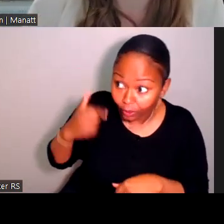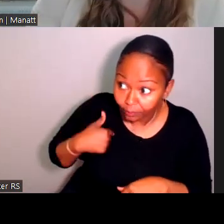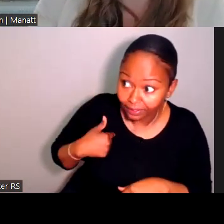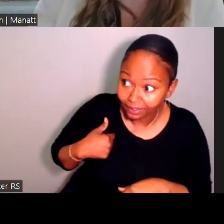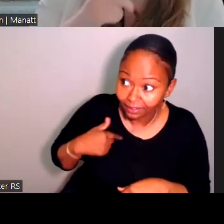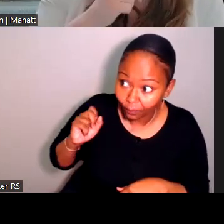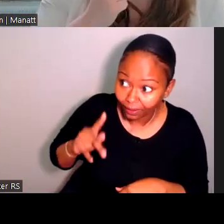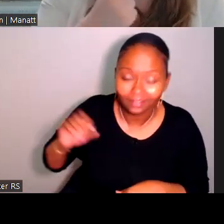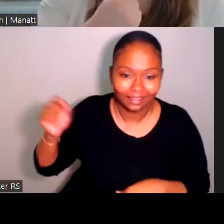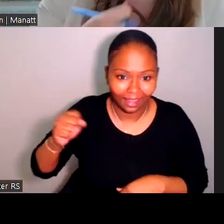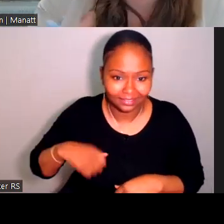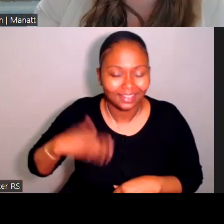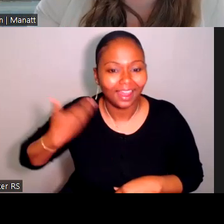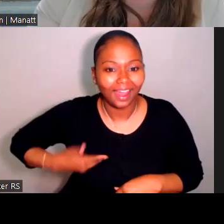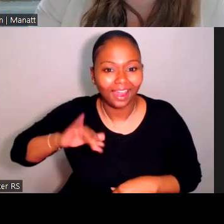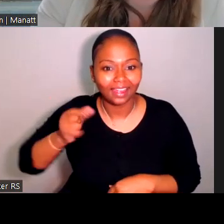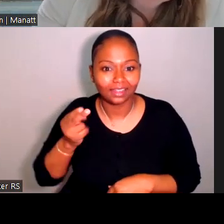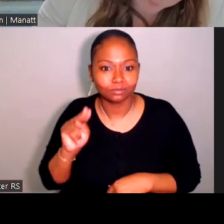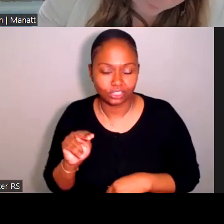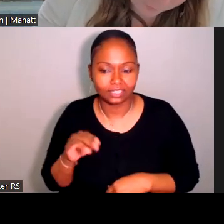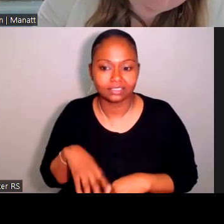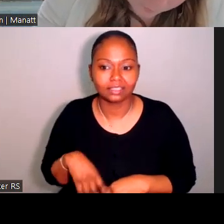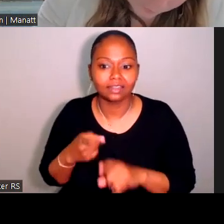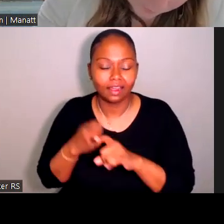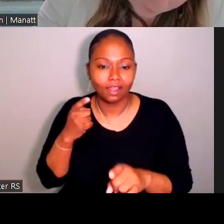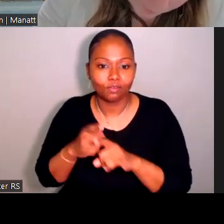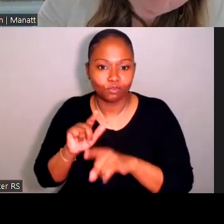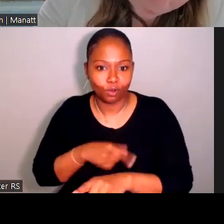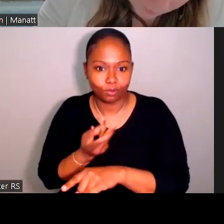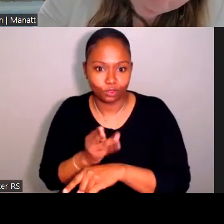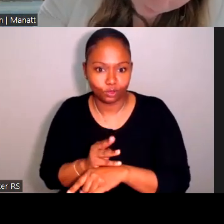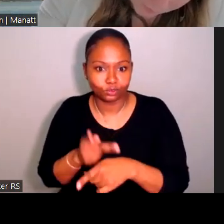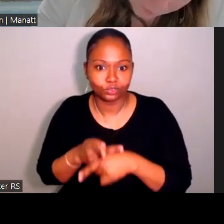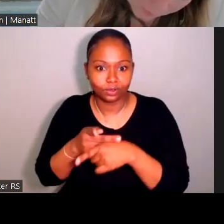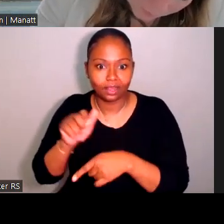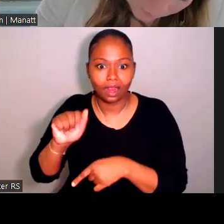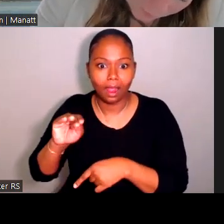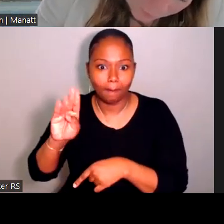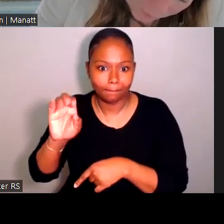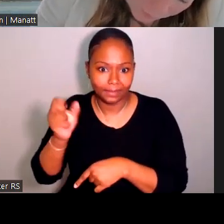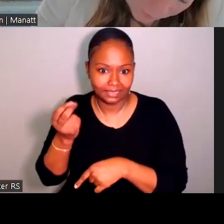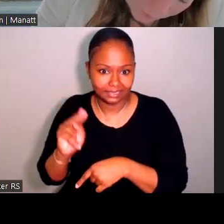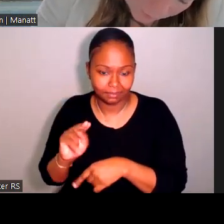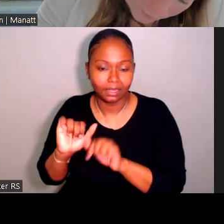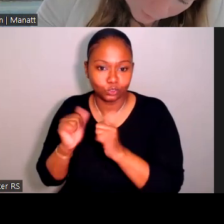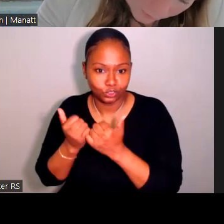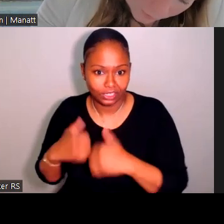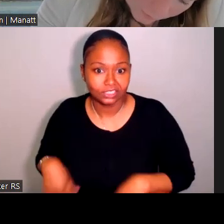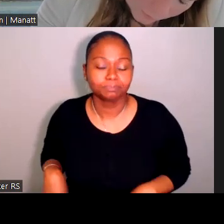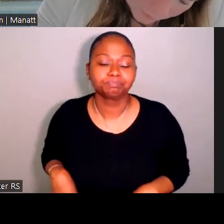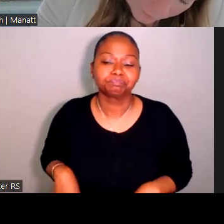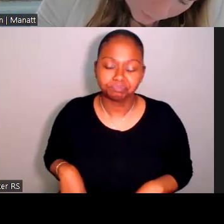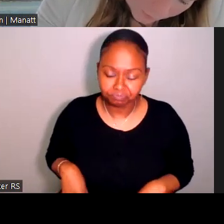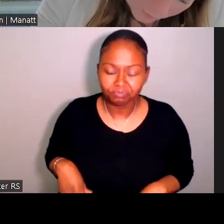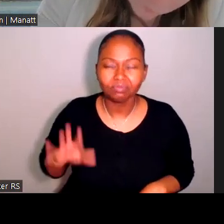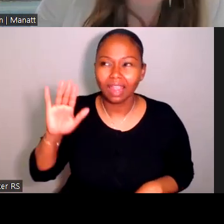you. Hi, this is Jason Sullivan-Halpern from the Long-Term Care Ombudsman Association. Just following up on what